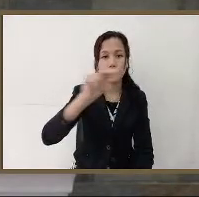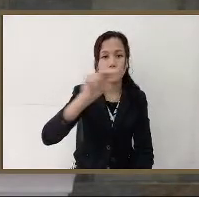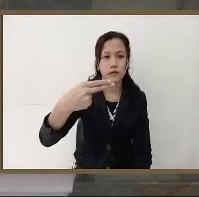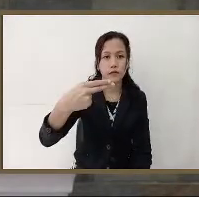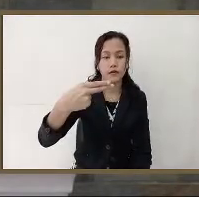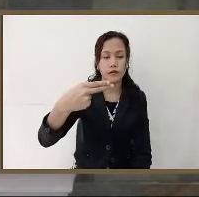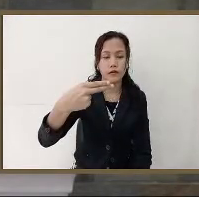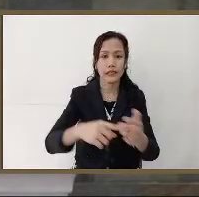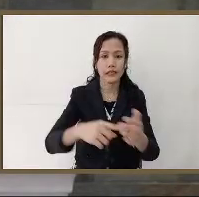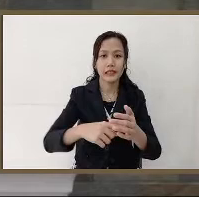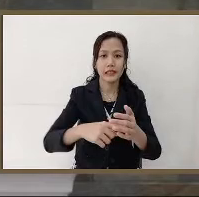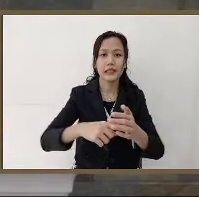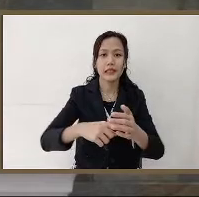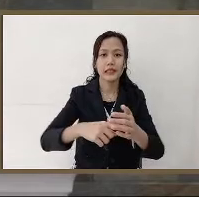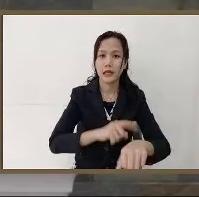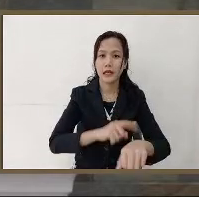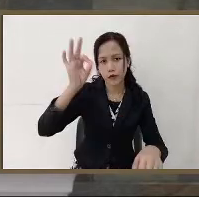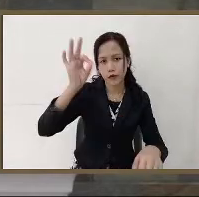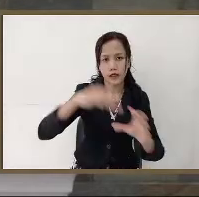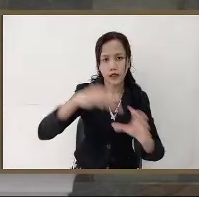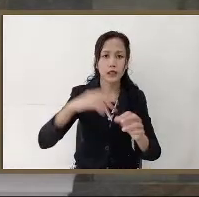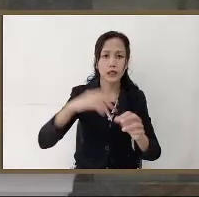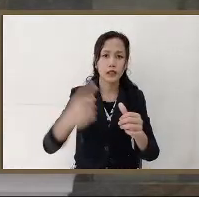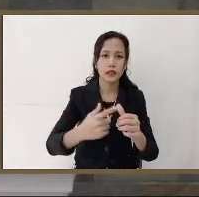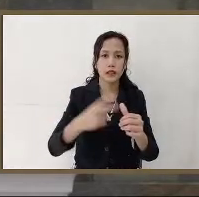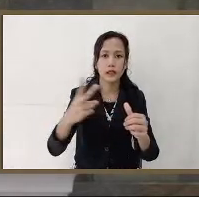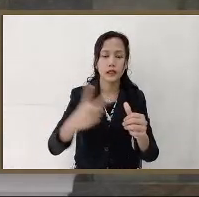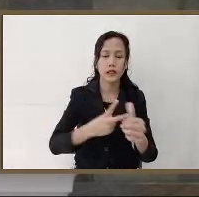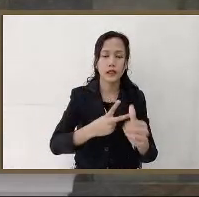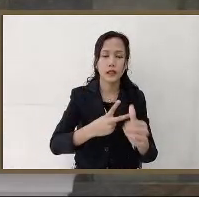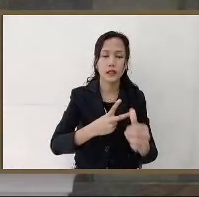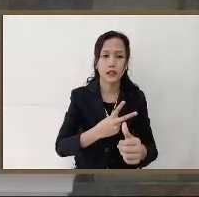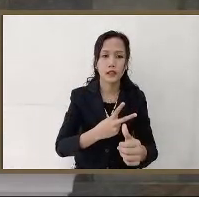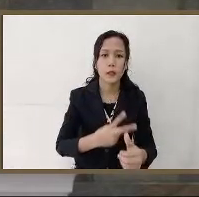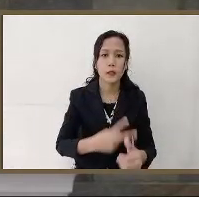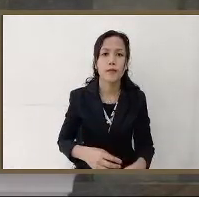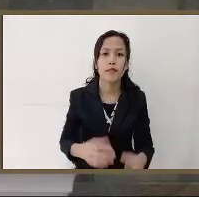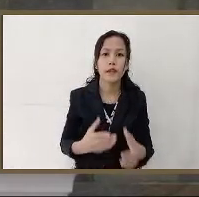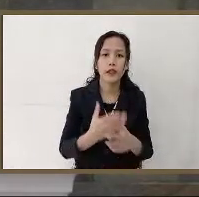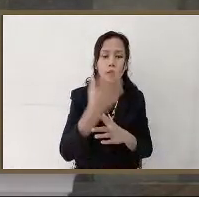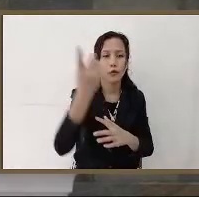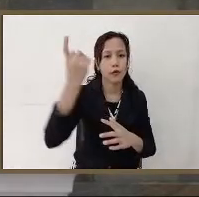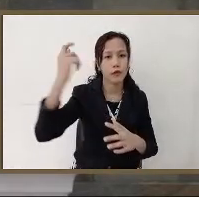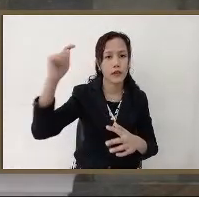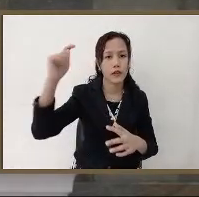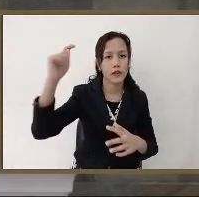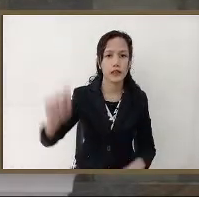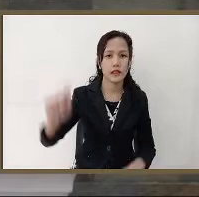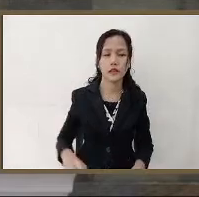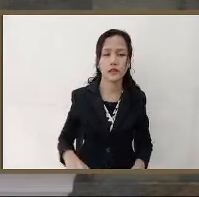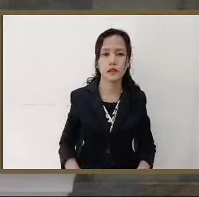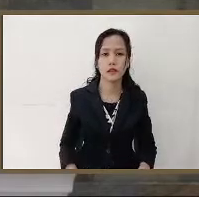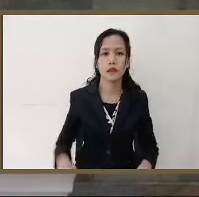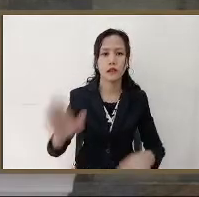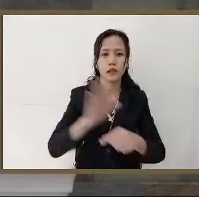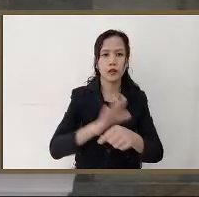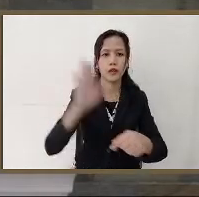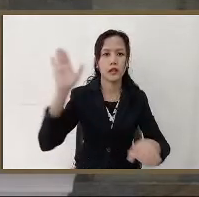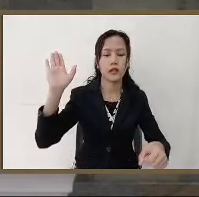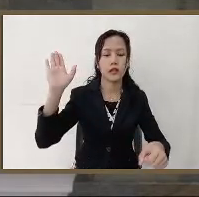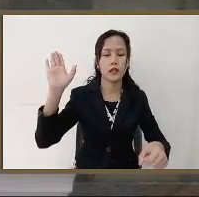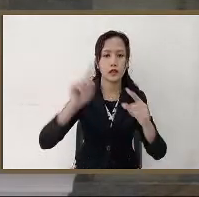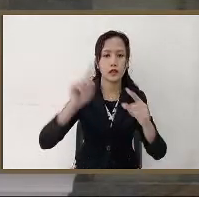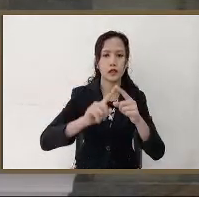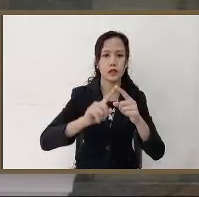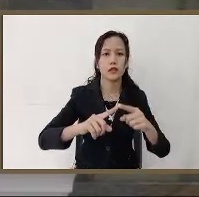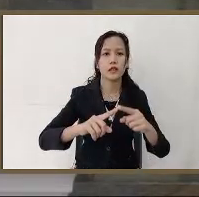Panginoong Jesucristo in 2 Samuel through the Davidic covenant that is promised to extend the